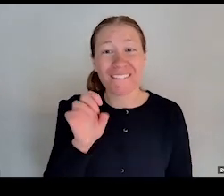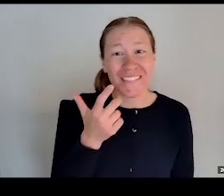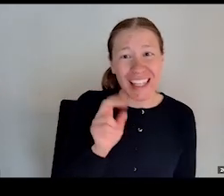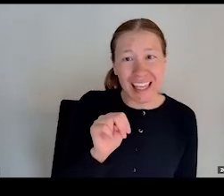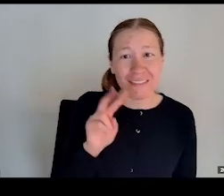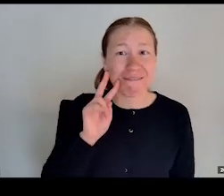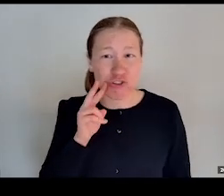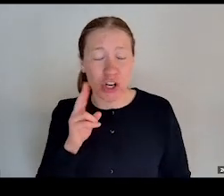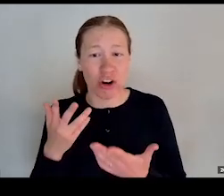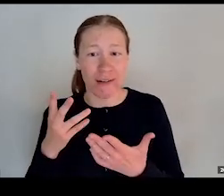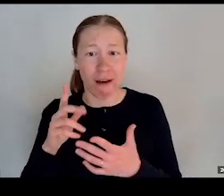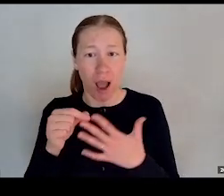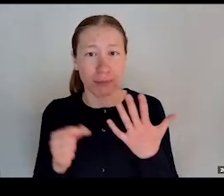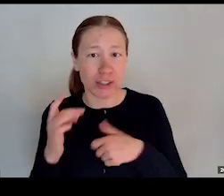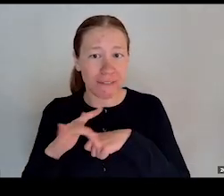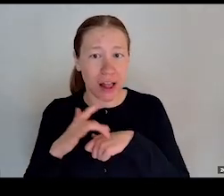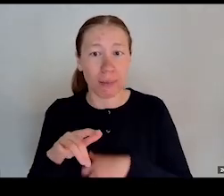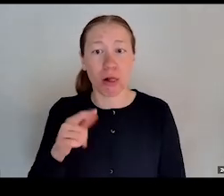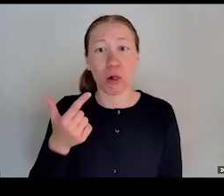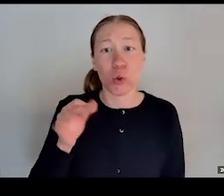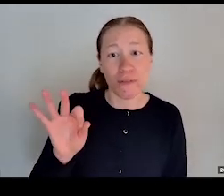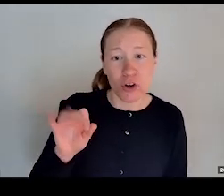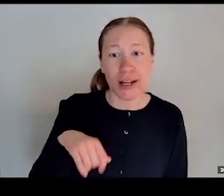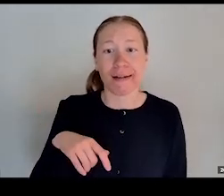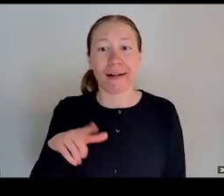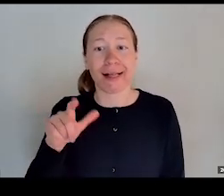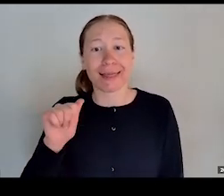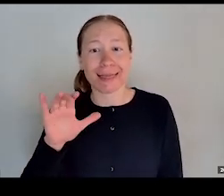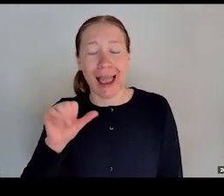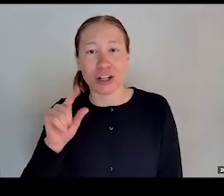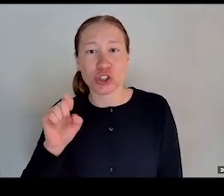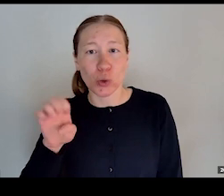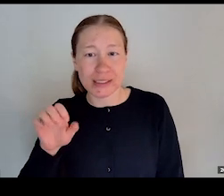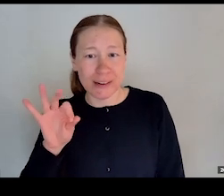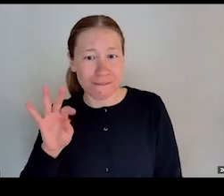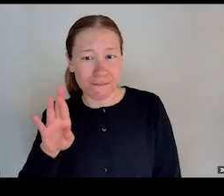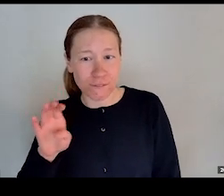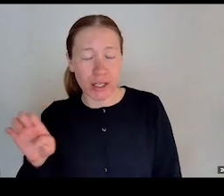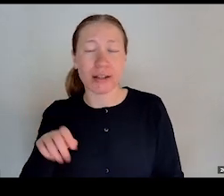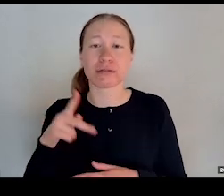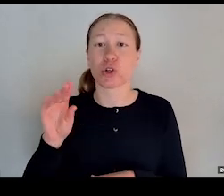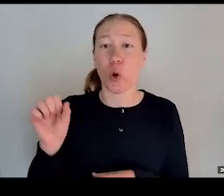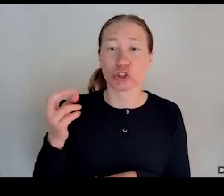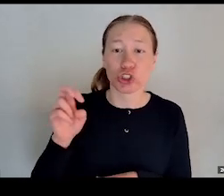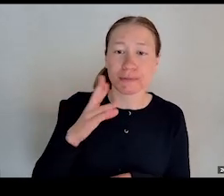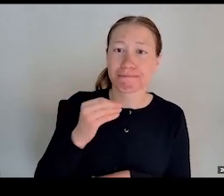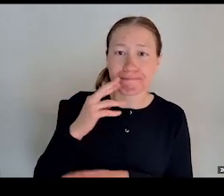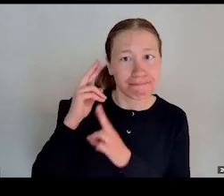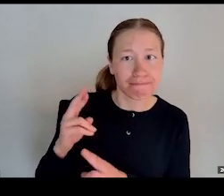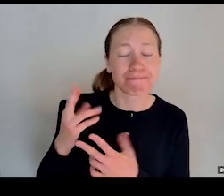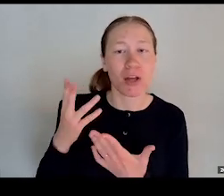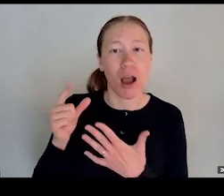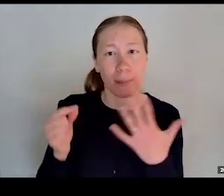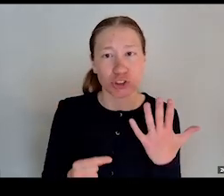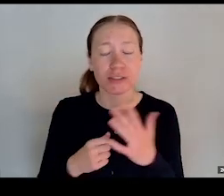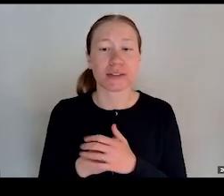options, gluten-free, lactose-free, or kosher and halal options. In the speaker notes, I've also